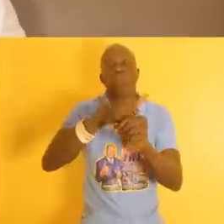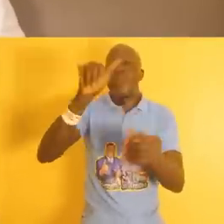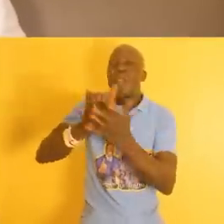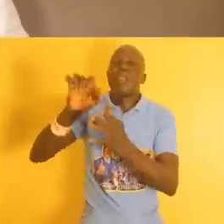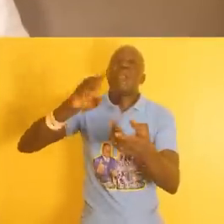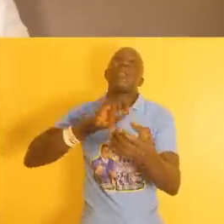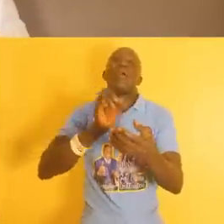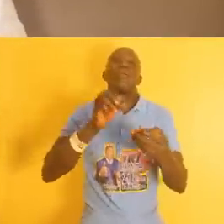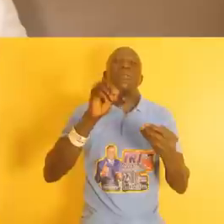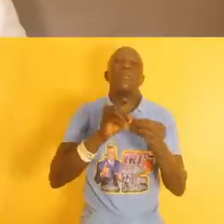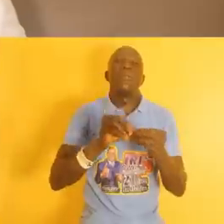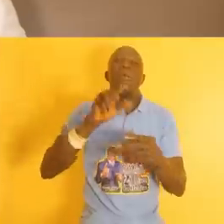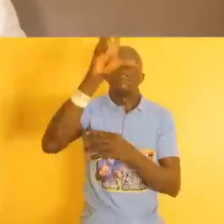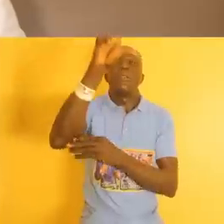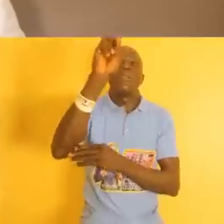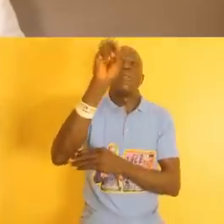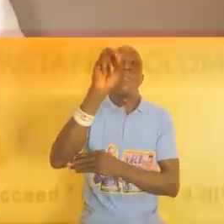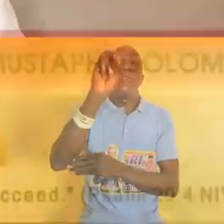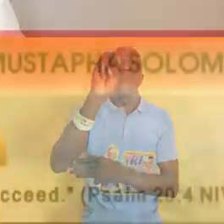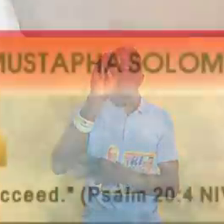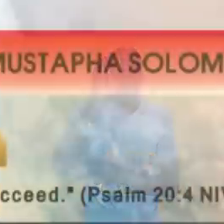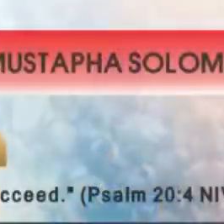Possible. Take your pen and write it.